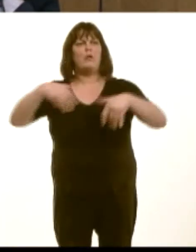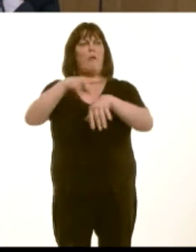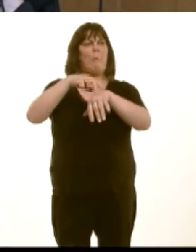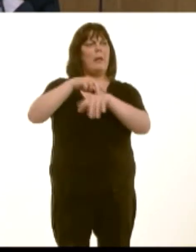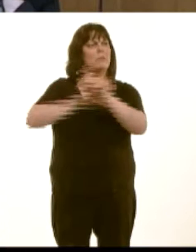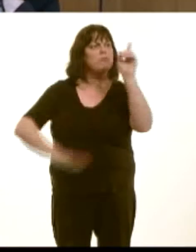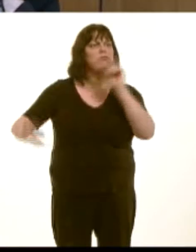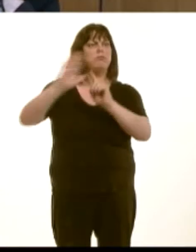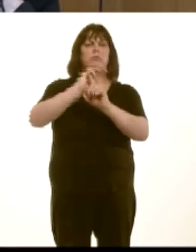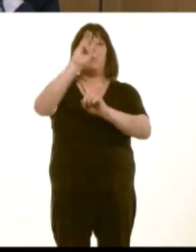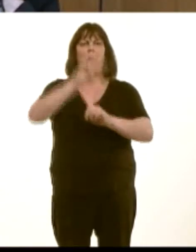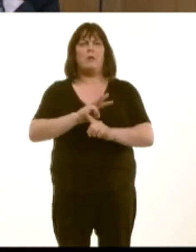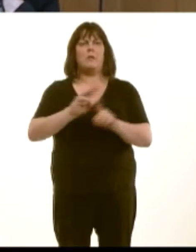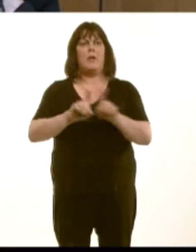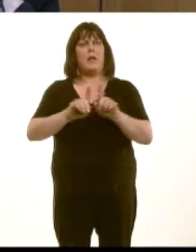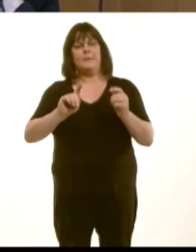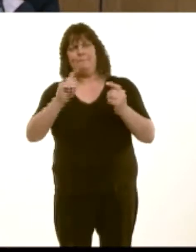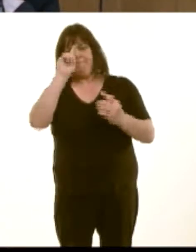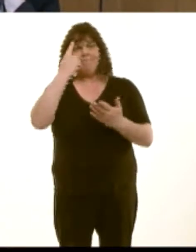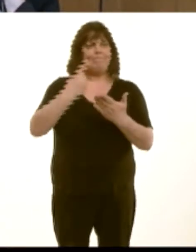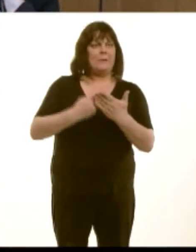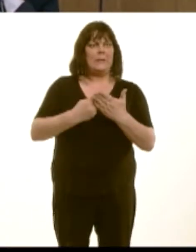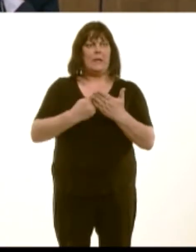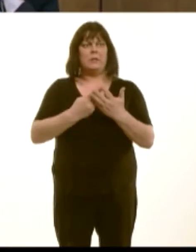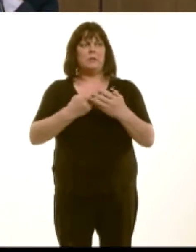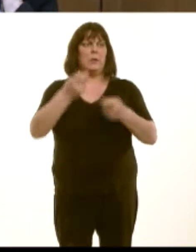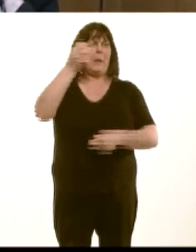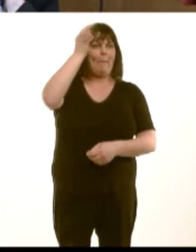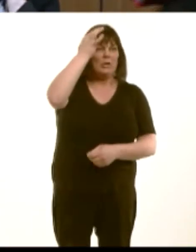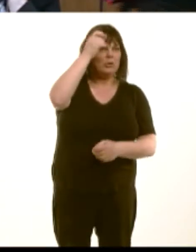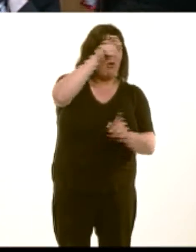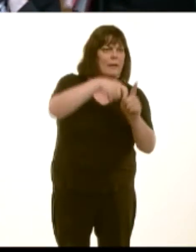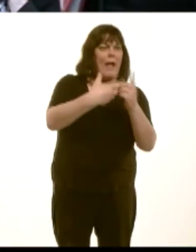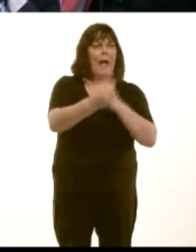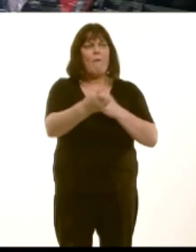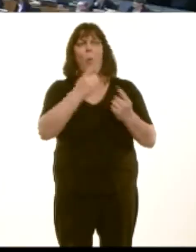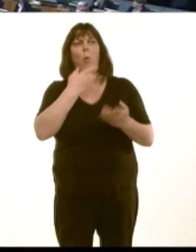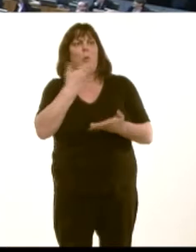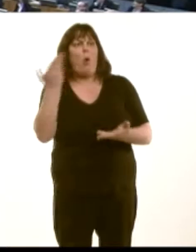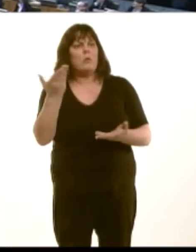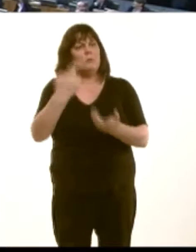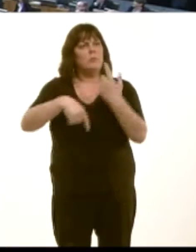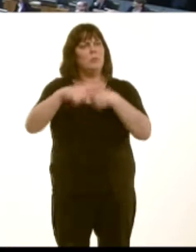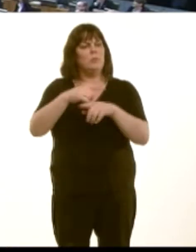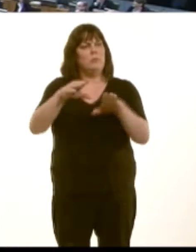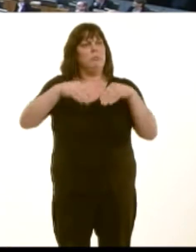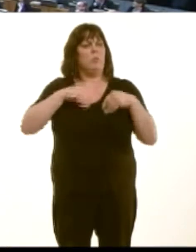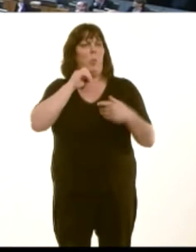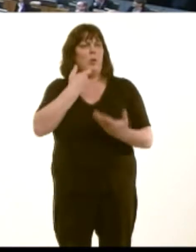power to decide as to whether we should have commissioners or not, and it's something that we should welcome. Davis.